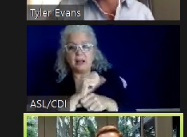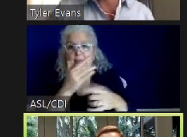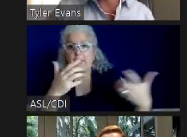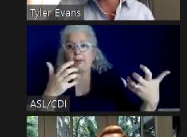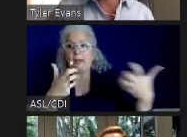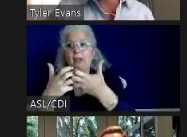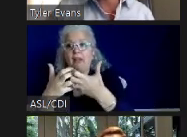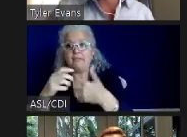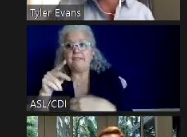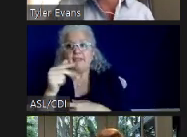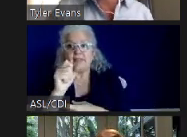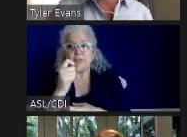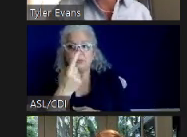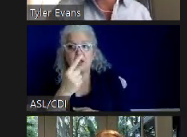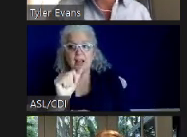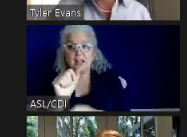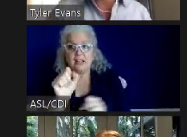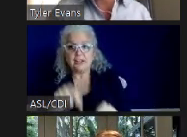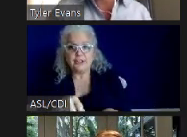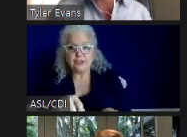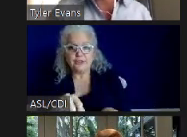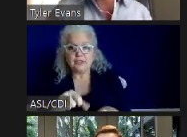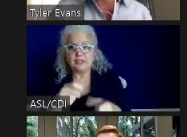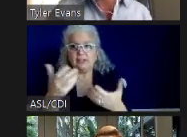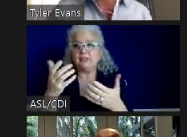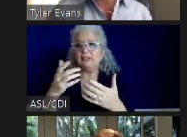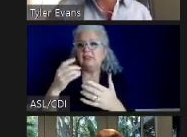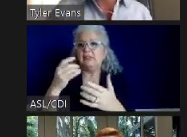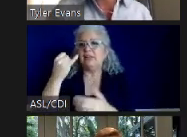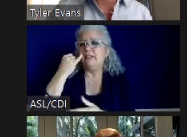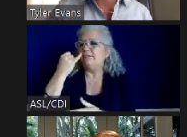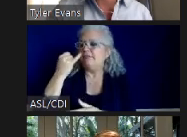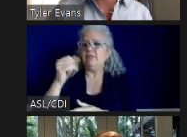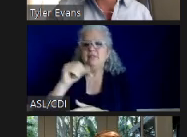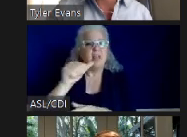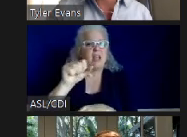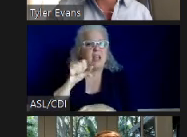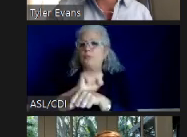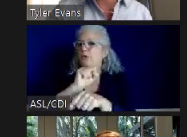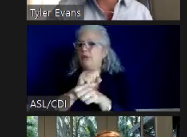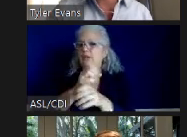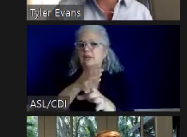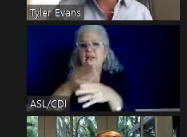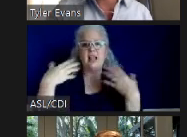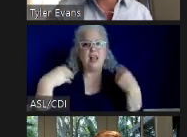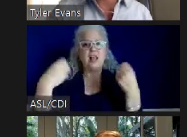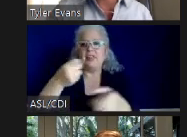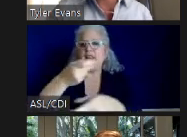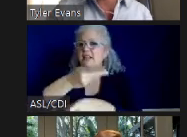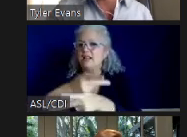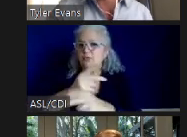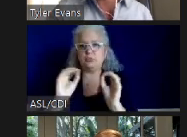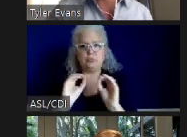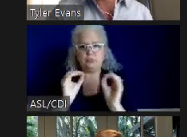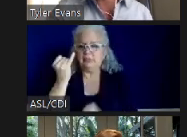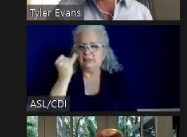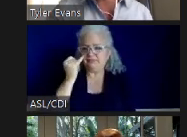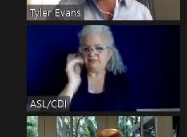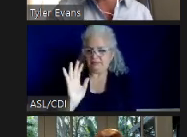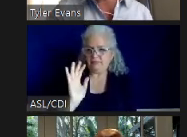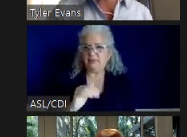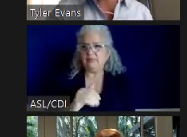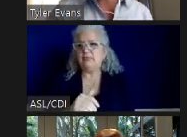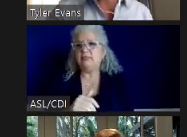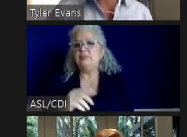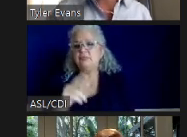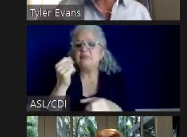of a these other examples. non-healthcare worker. Well, let's have this person not meet other criteria. So Okay.